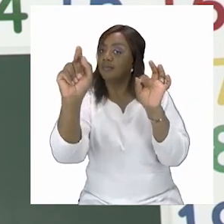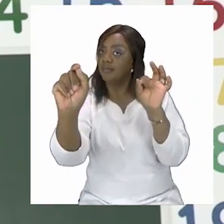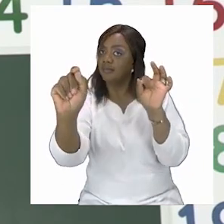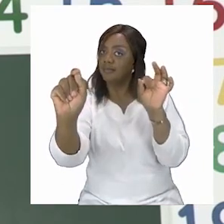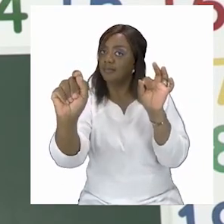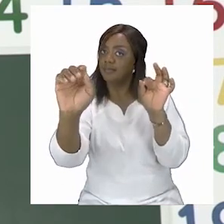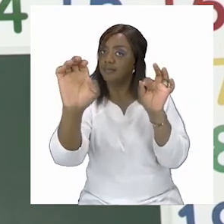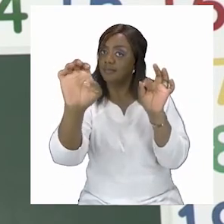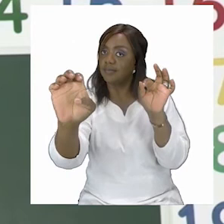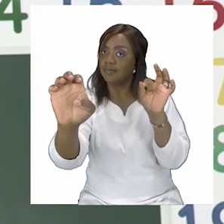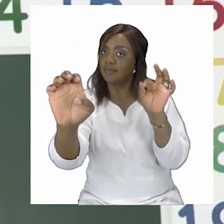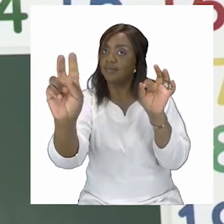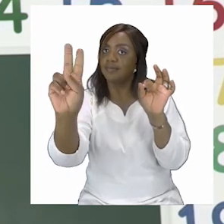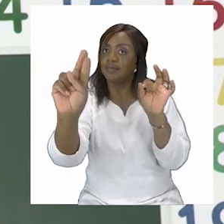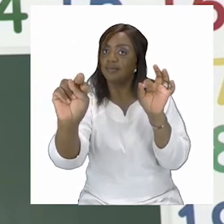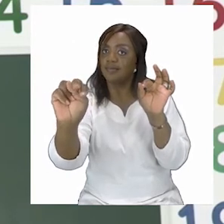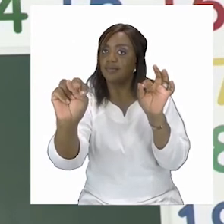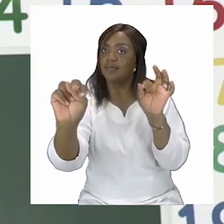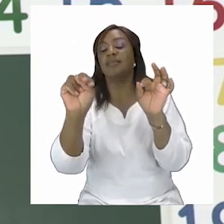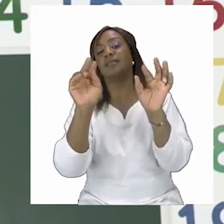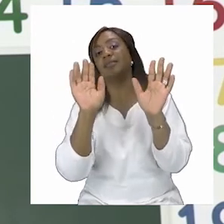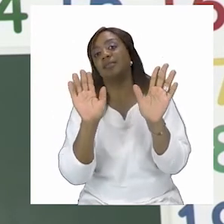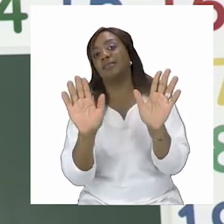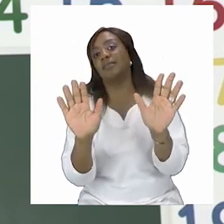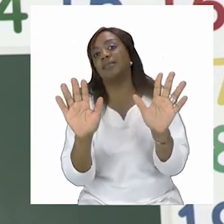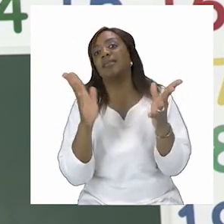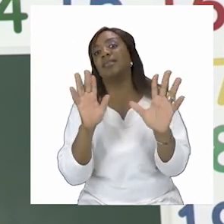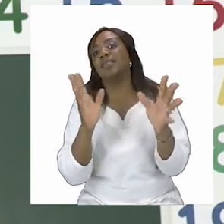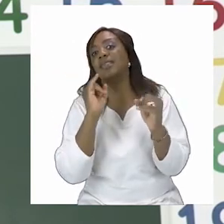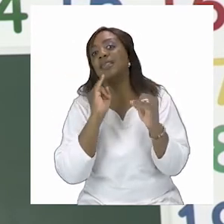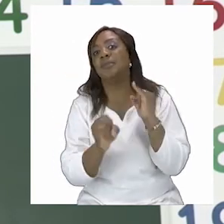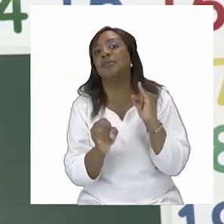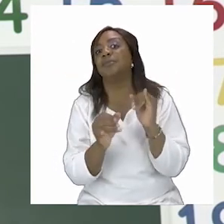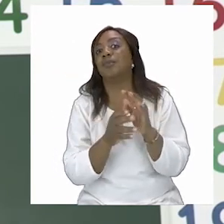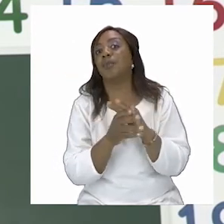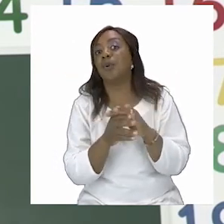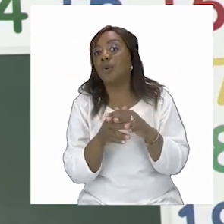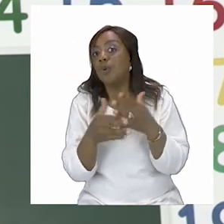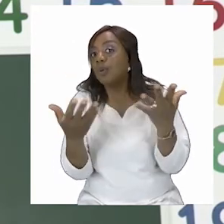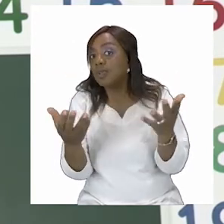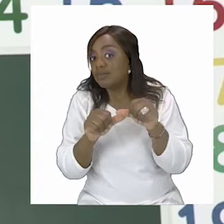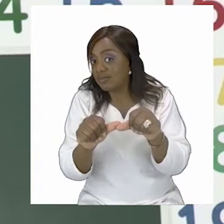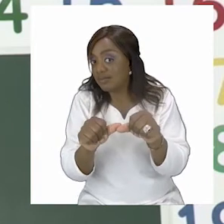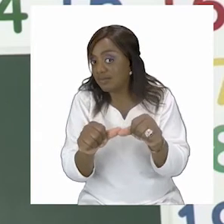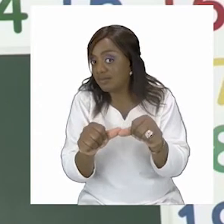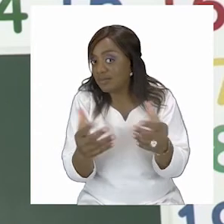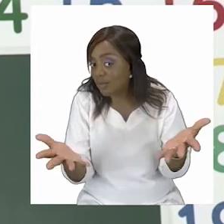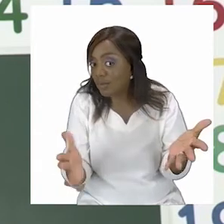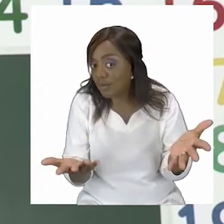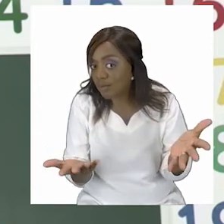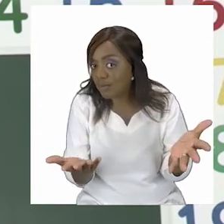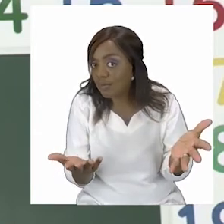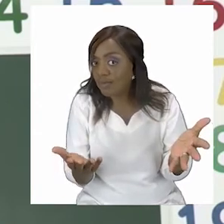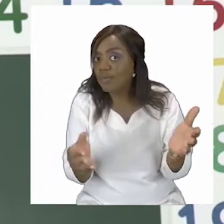And the last one together is 10. Or should we keep going? I think